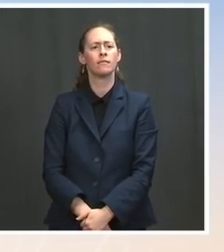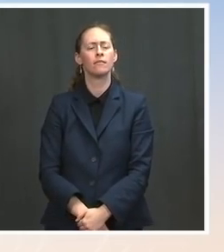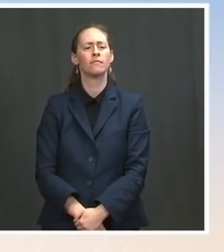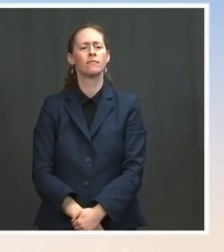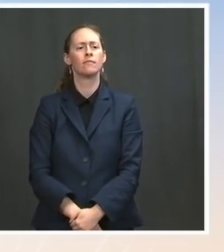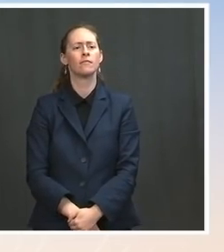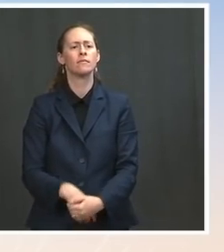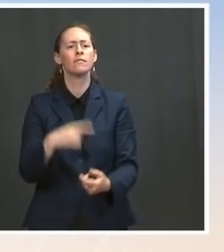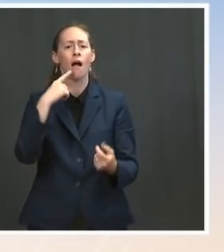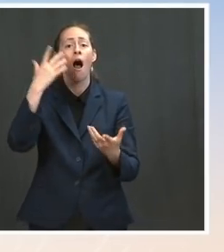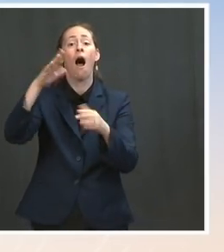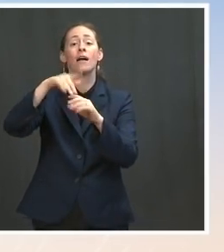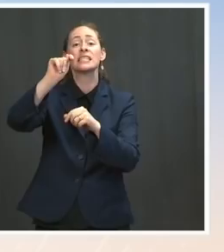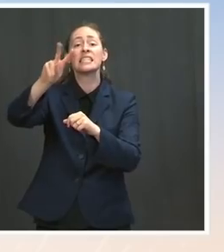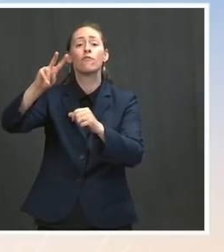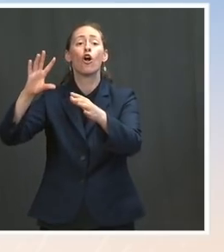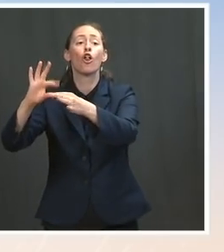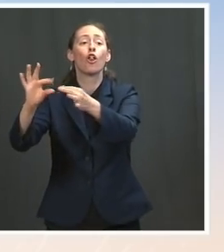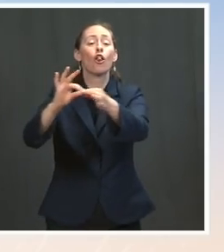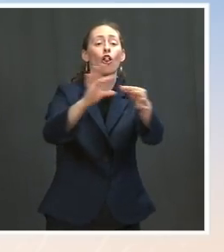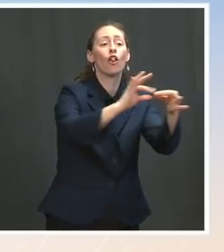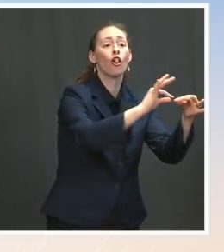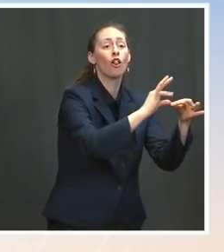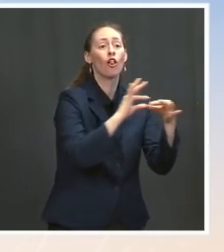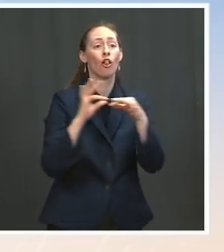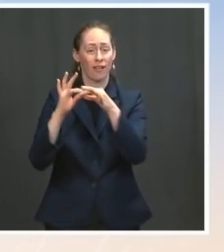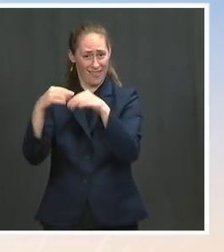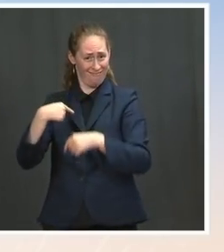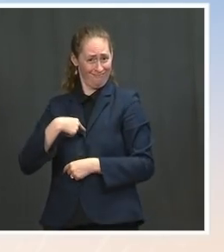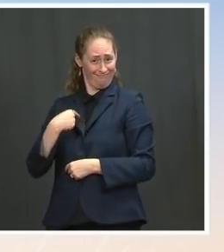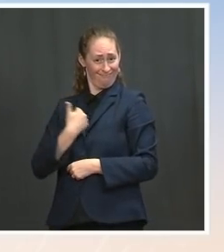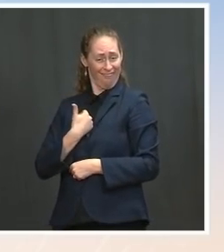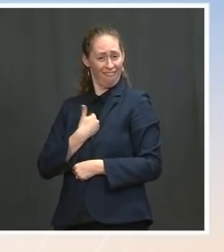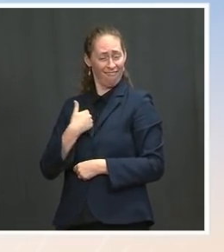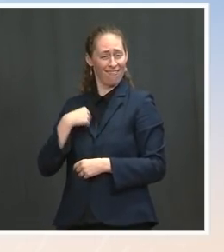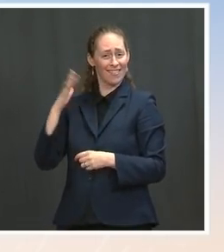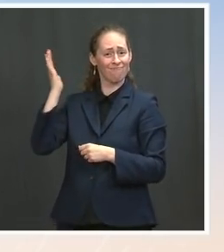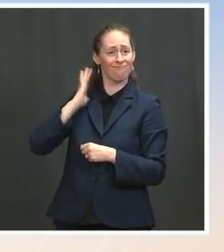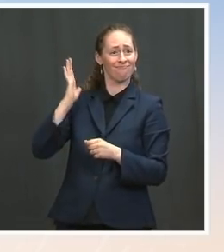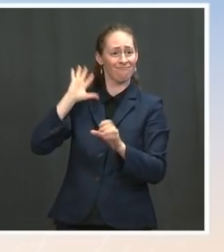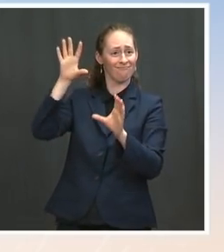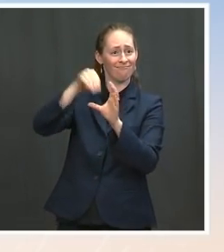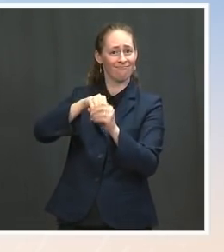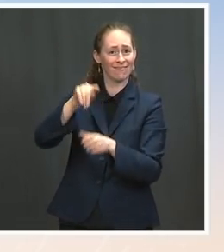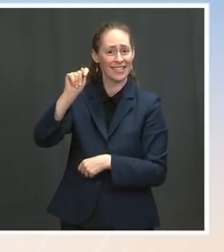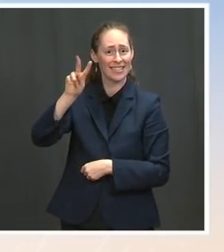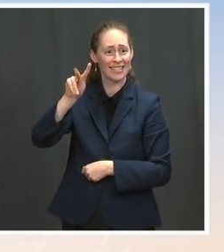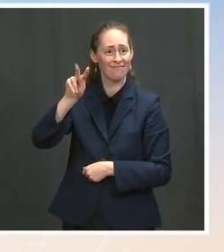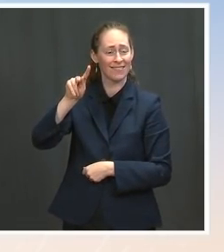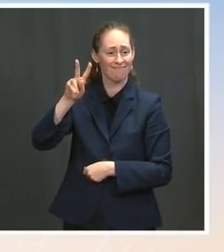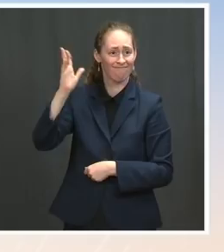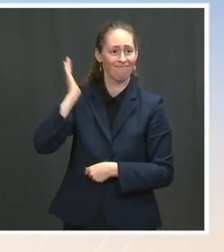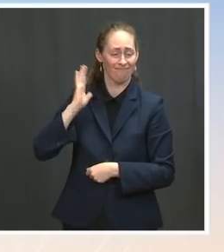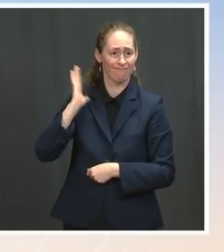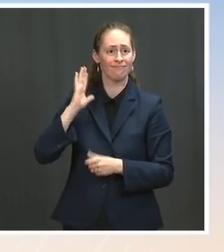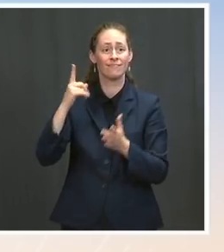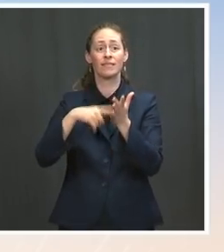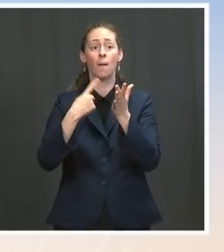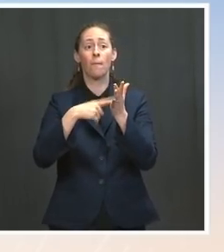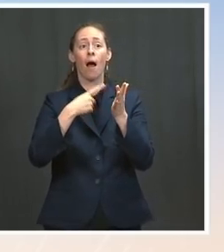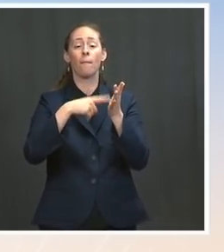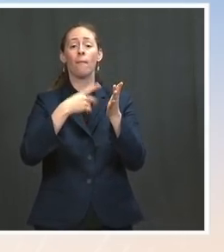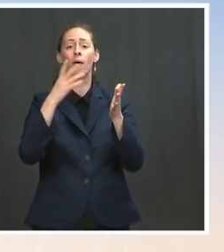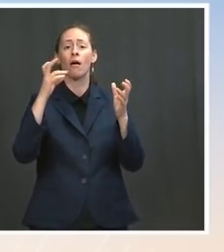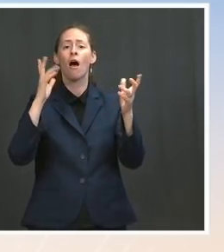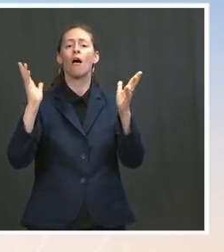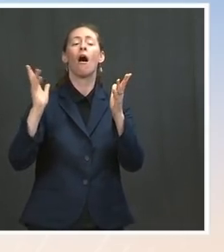former TV pundit myself, I can tell you that sometimes these conversations can be oversimplified. TV isn't always